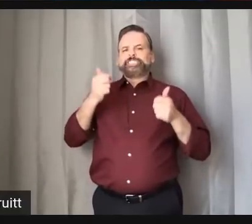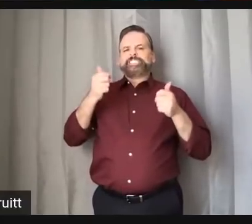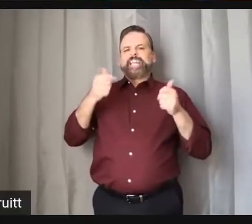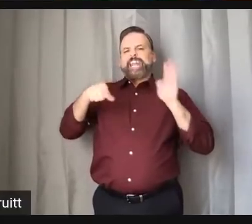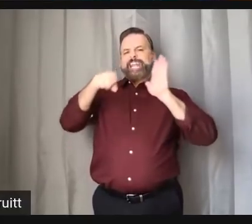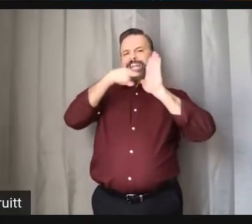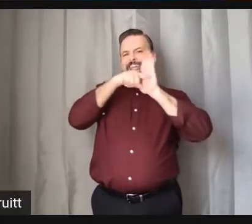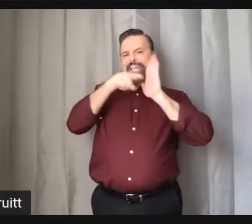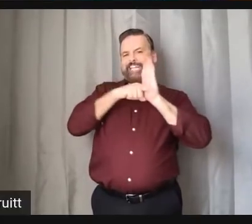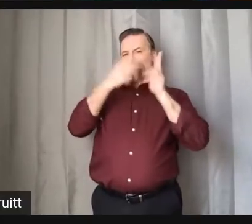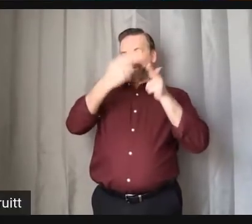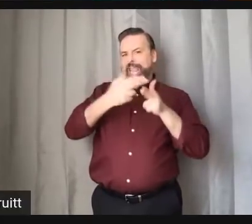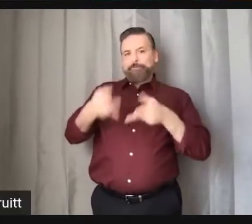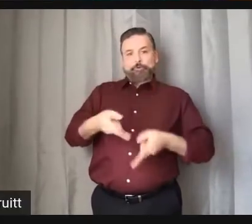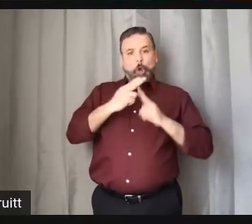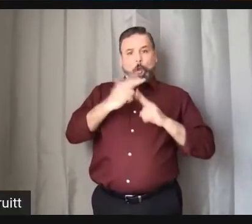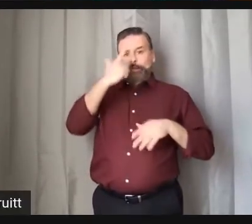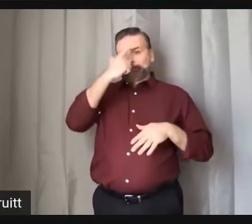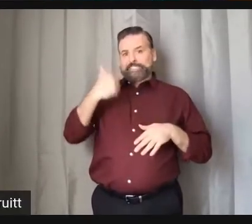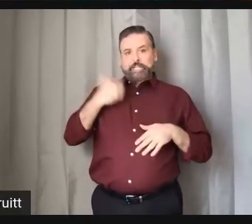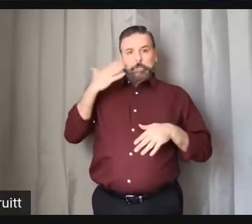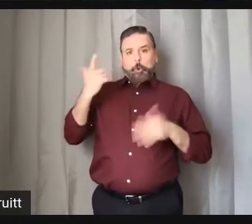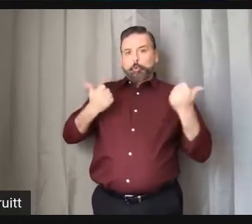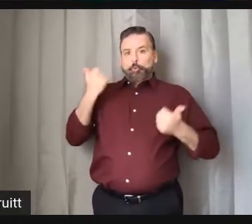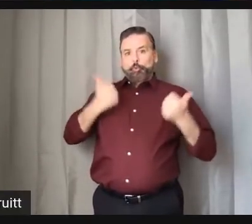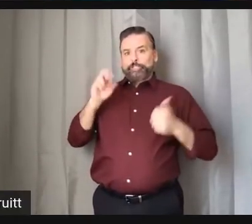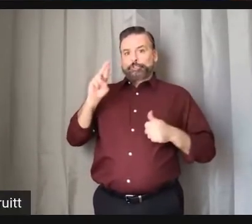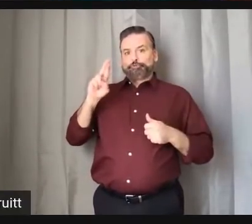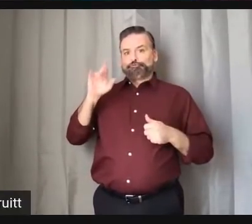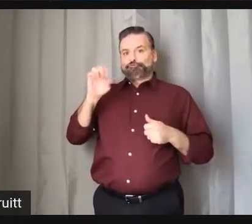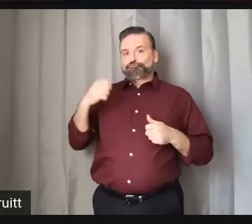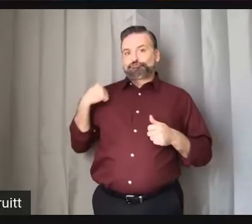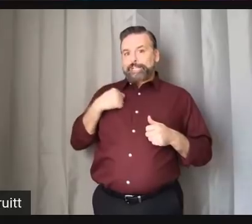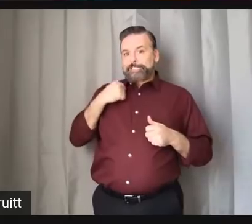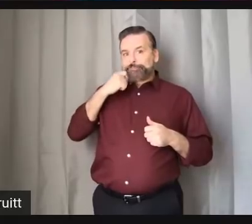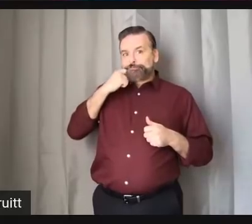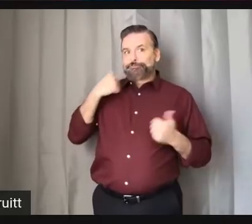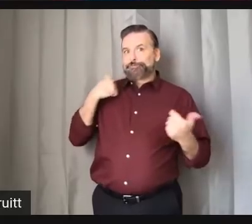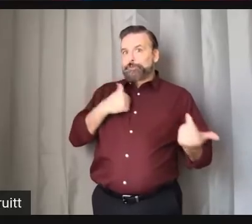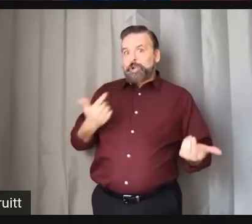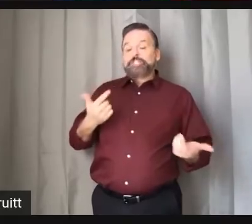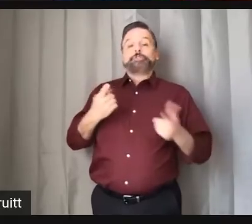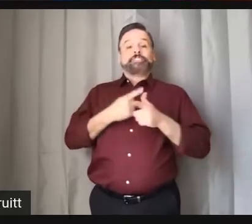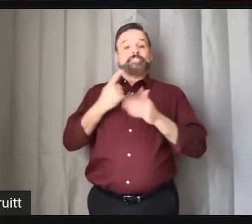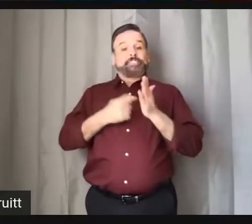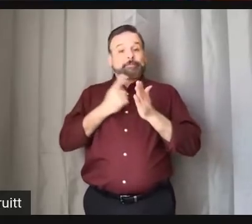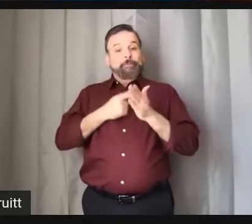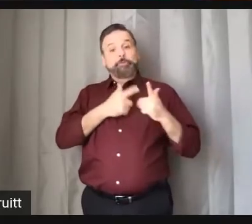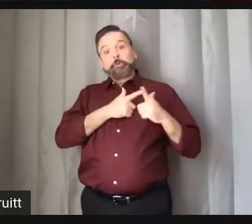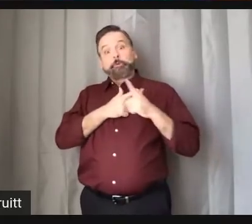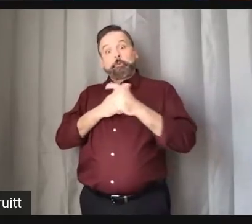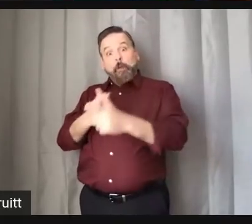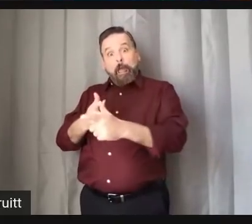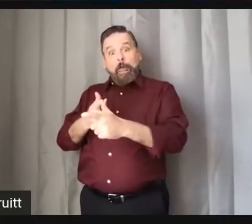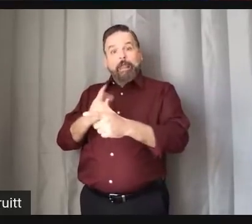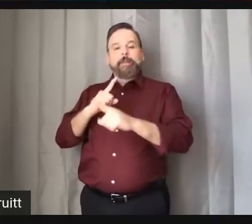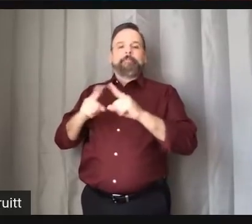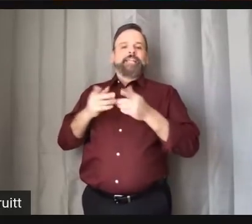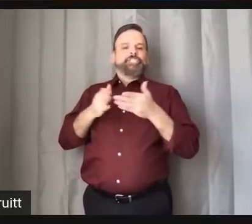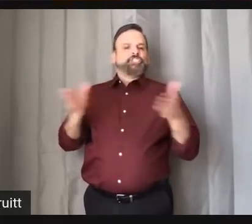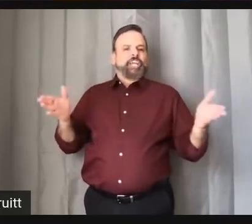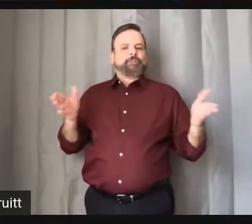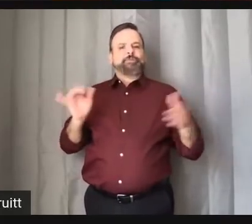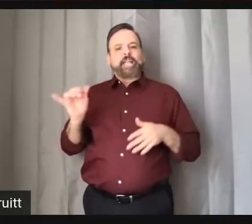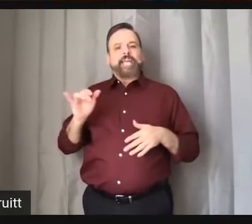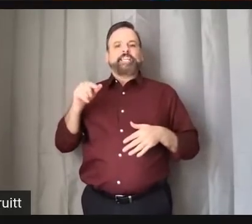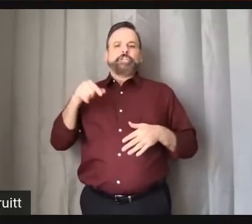actual mafiosos, I think. But, you know, so we would sometimes like run. But in general, like, you know, it was kind of